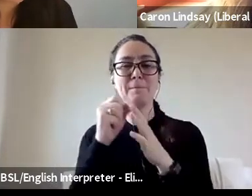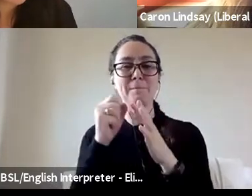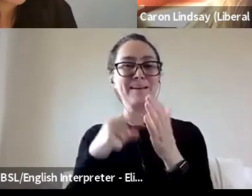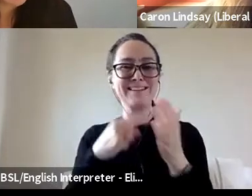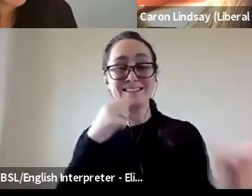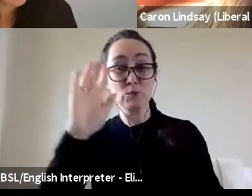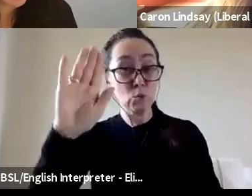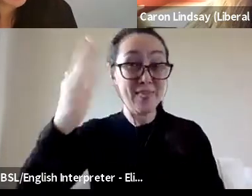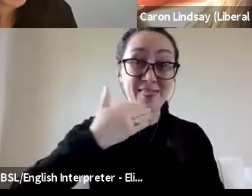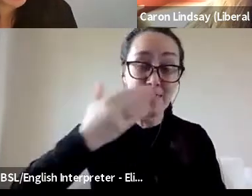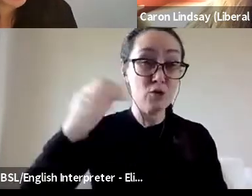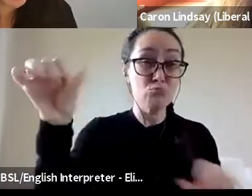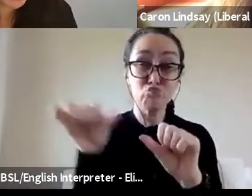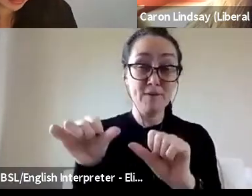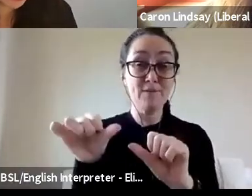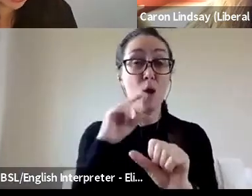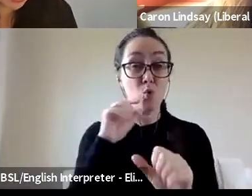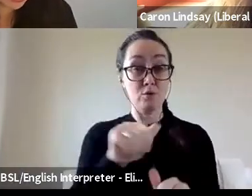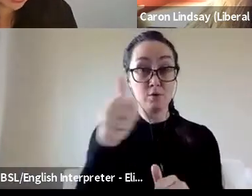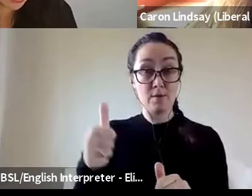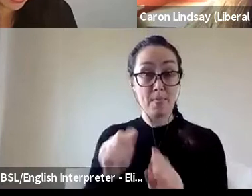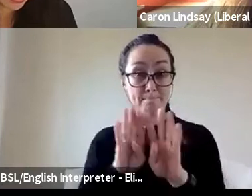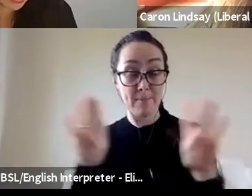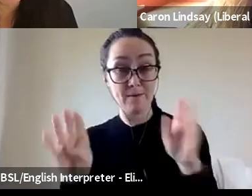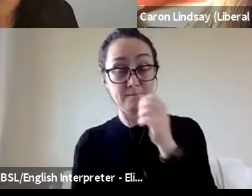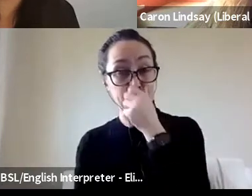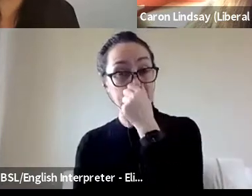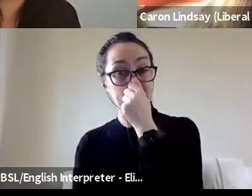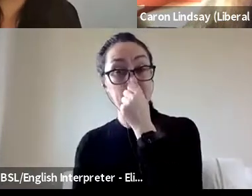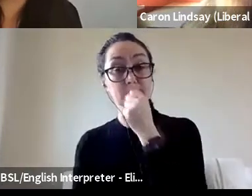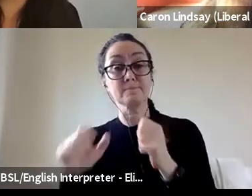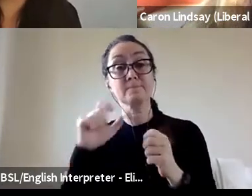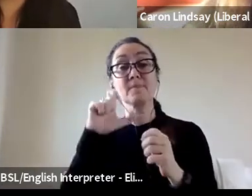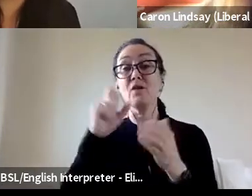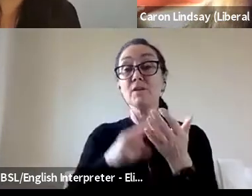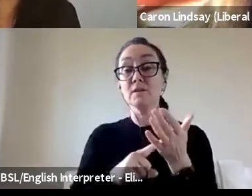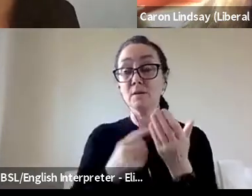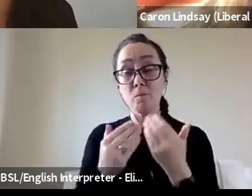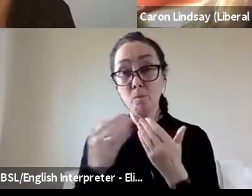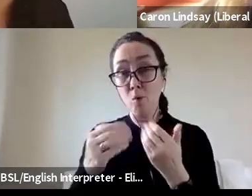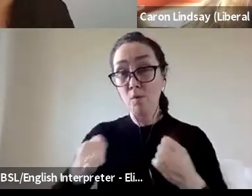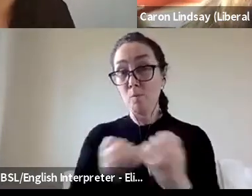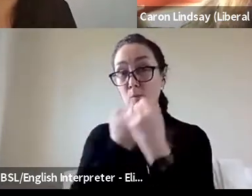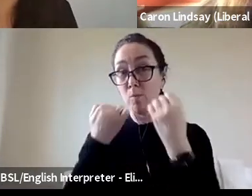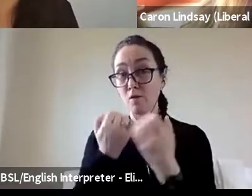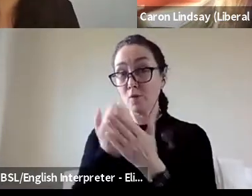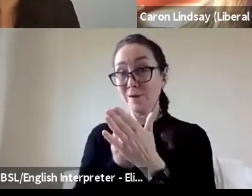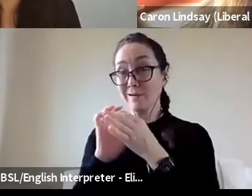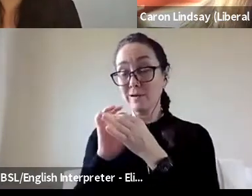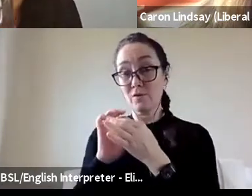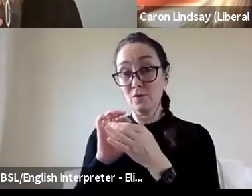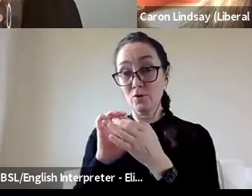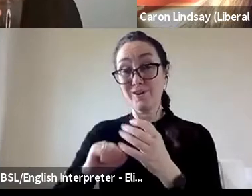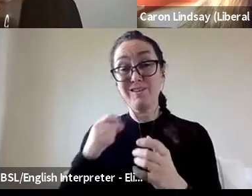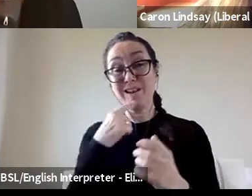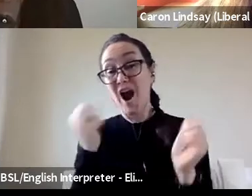I'm keen to get round everybody before we break. Karen, Lindsay, more social security powers for Scotland required? I agree pretty